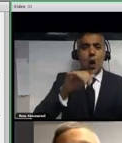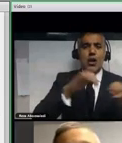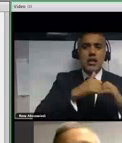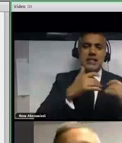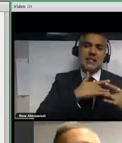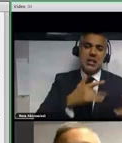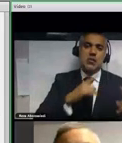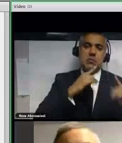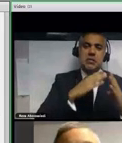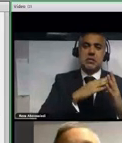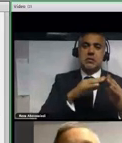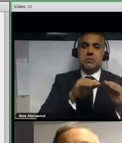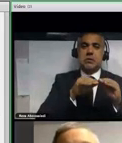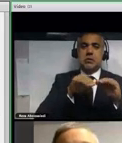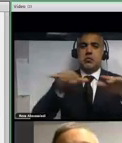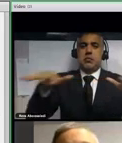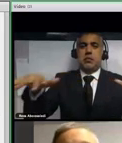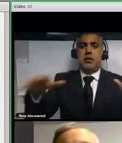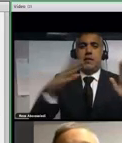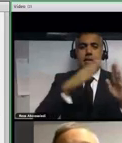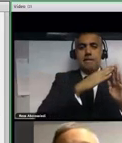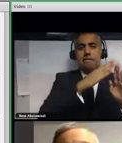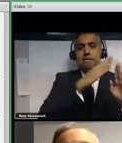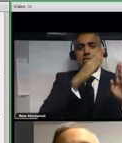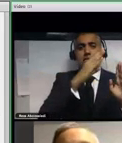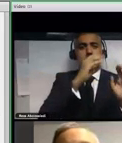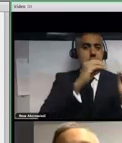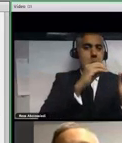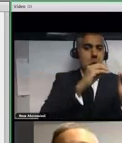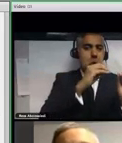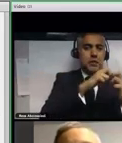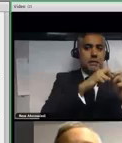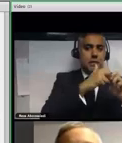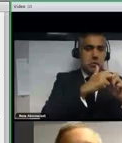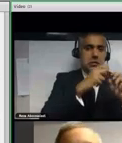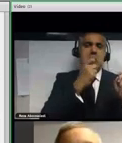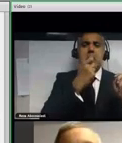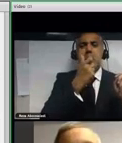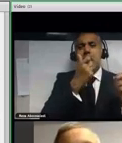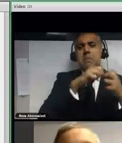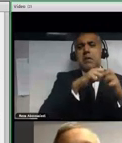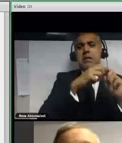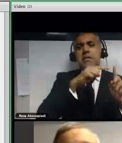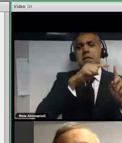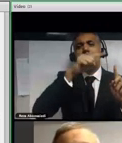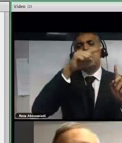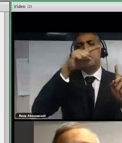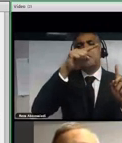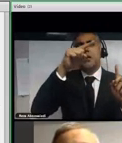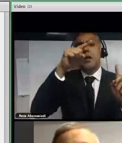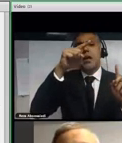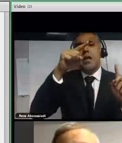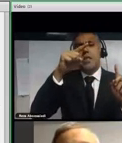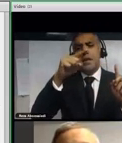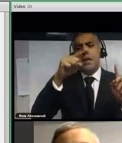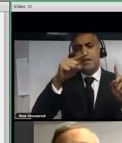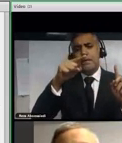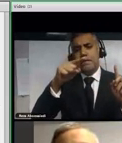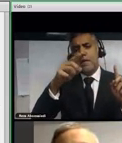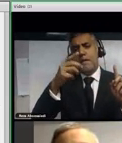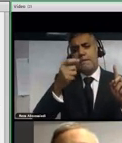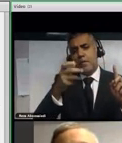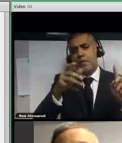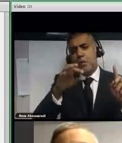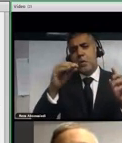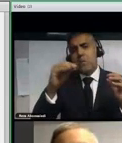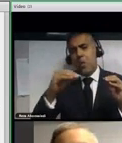in the population. There's a lot of people who have no difficulty or little difficulty doing some things. And then there are fewer and fewer people who